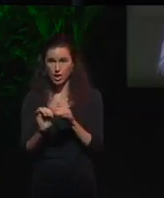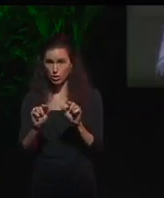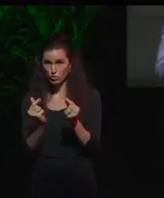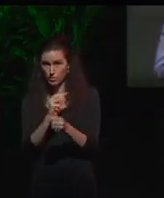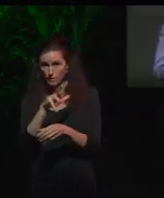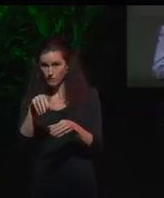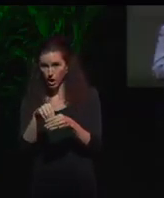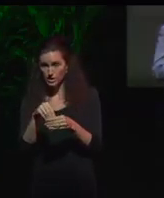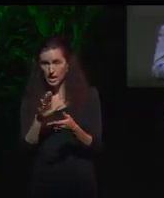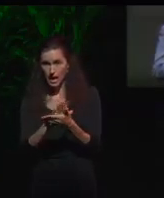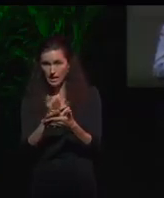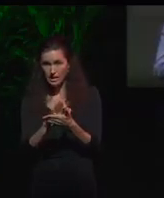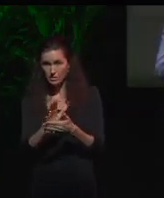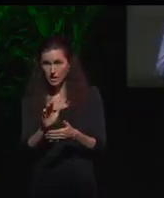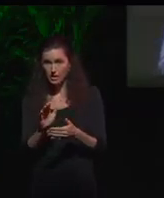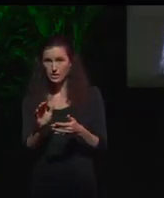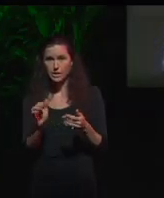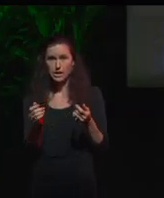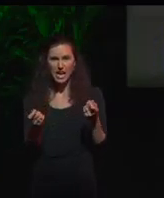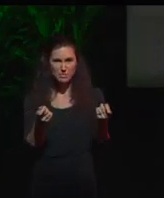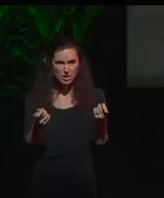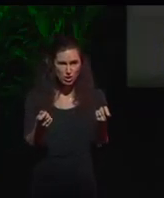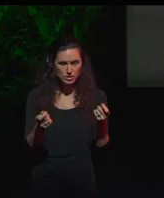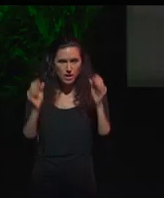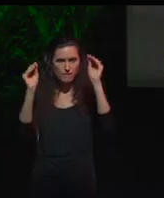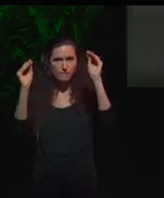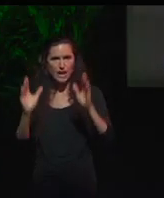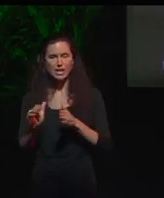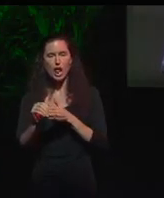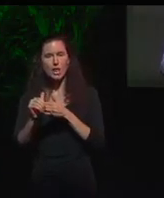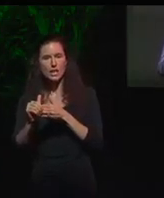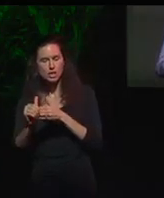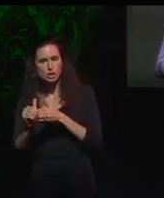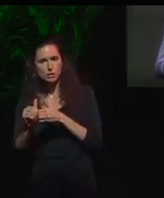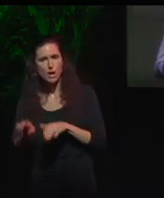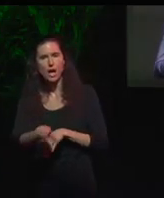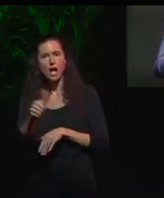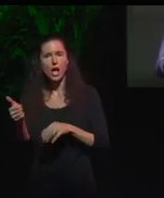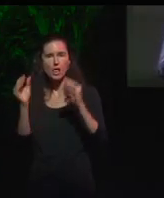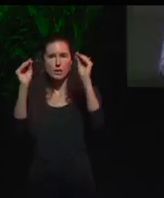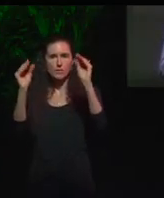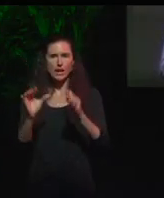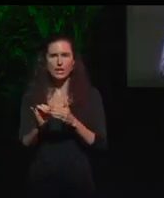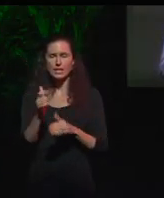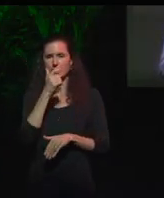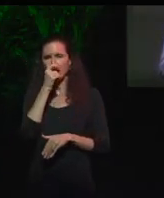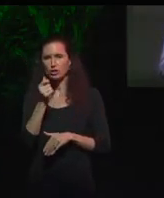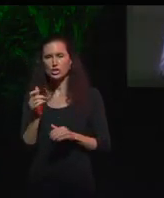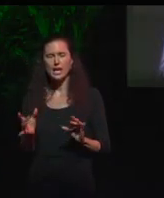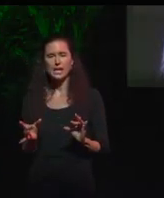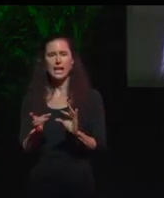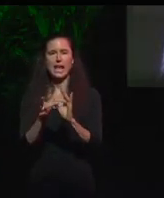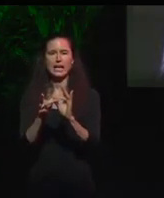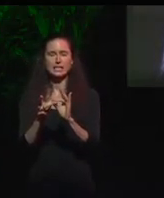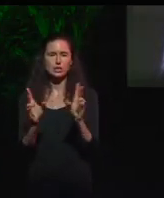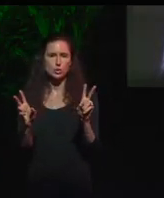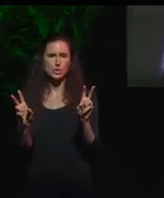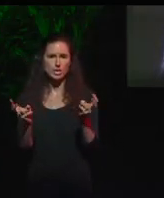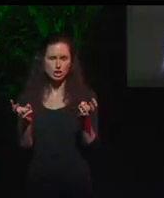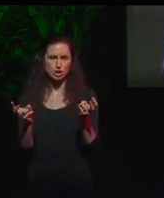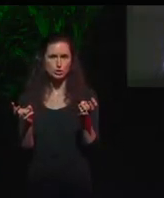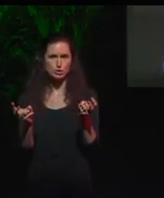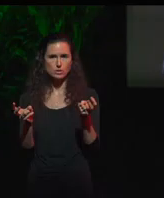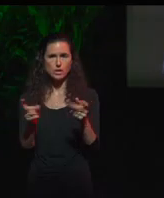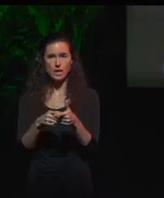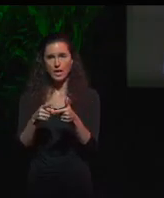involves academic administrators, it involves faculty leadership, it involves other faculty who are interested and connected to these issues.